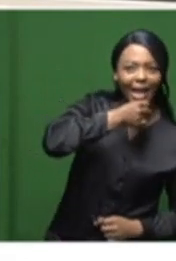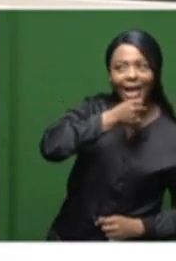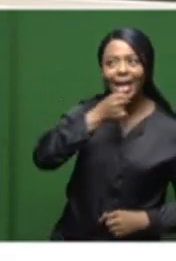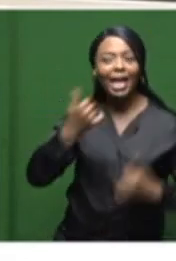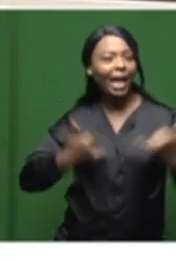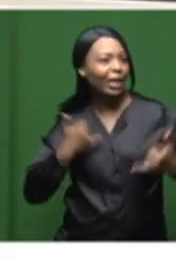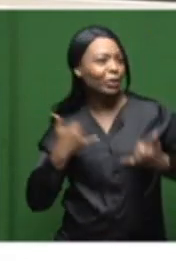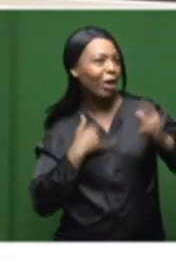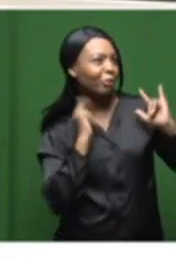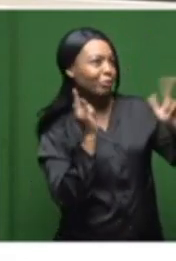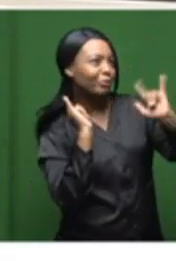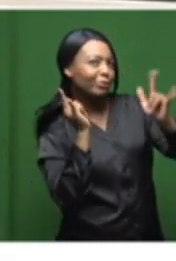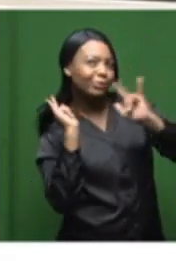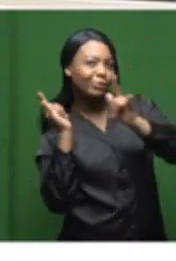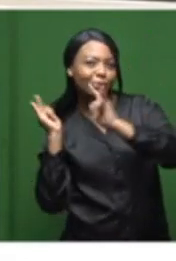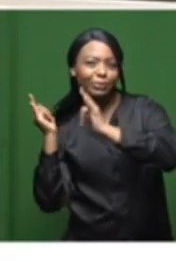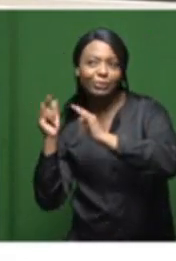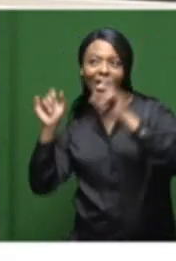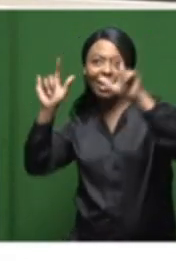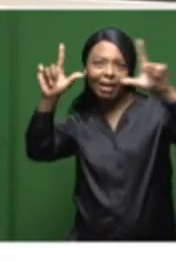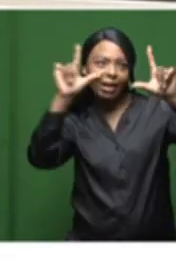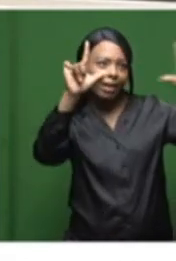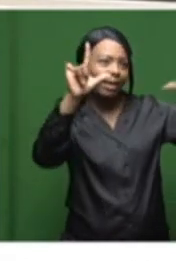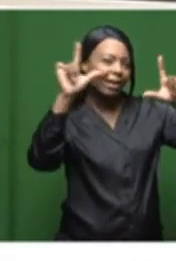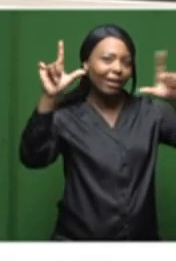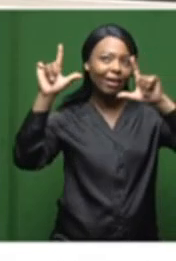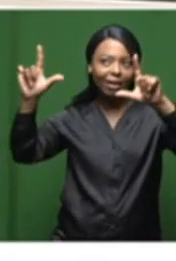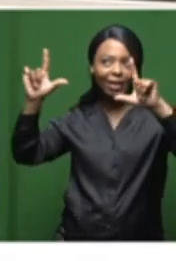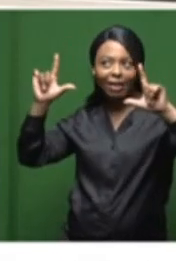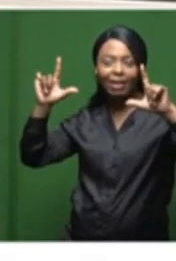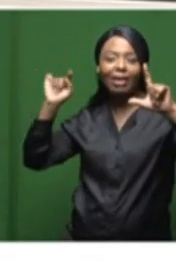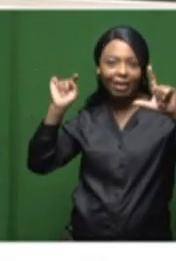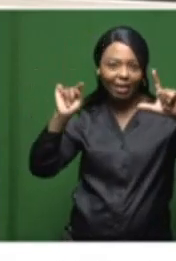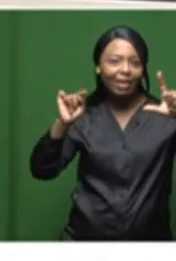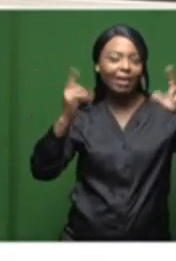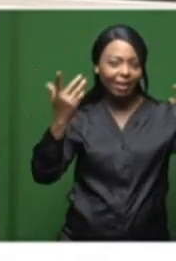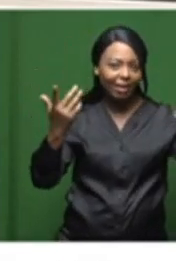and we'll be having like different